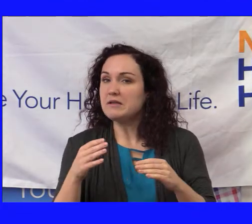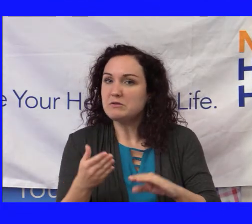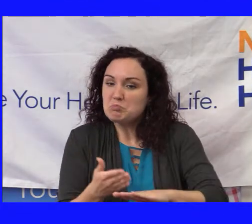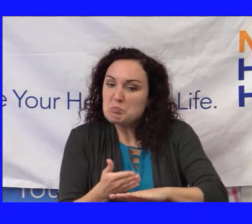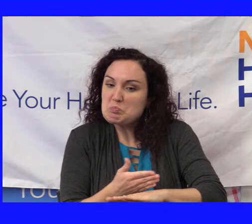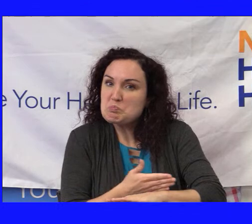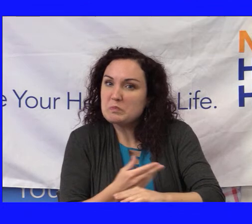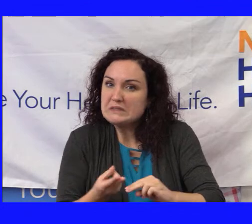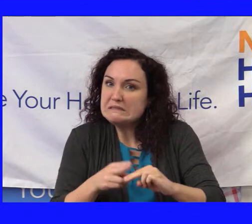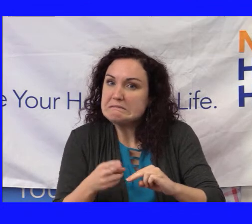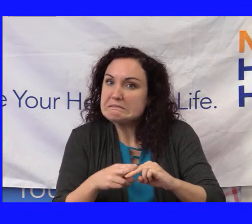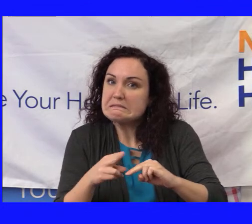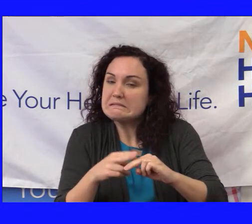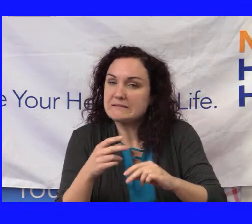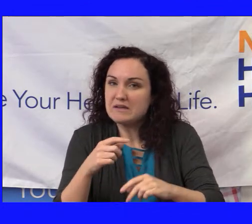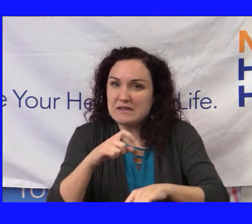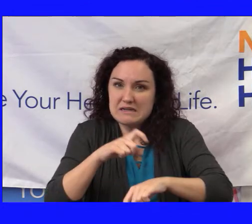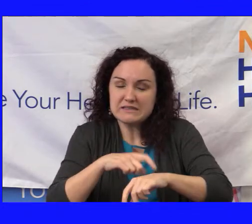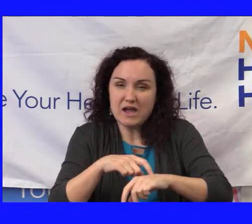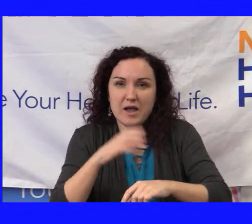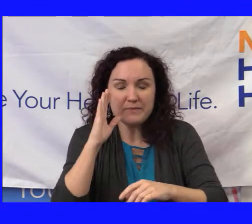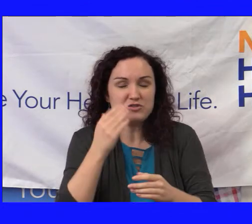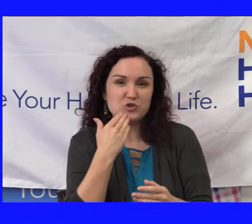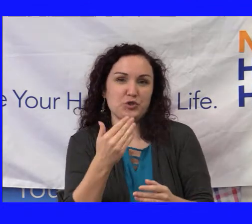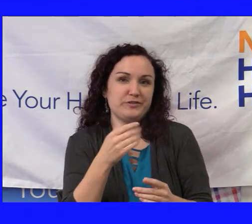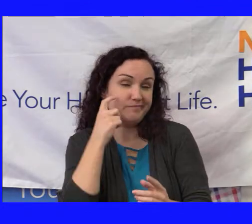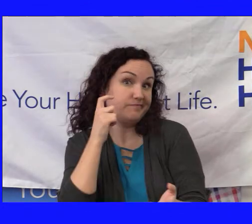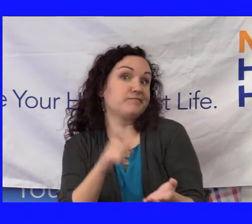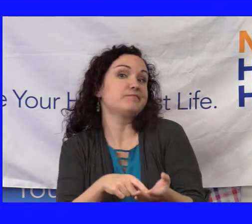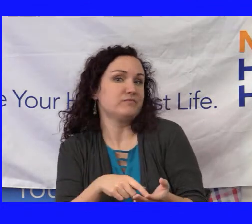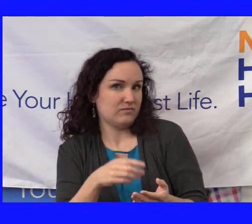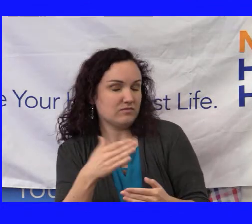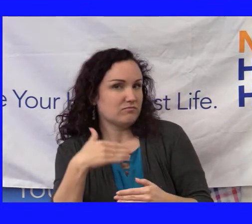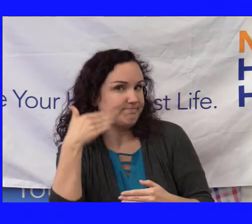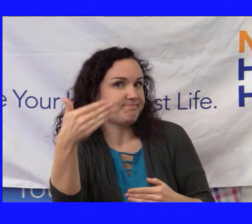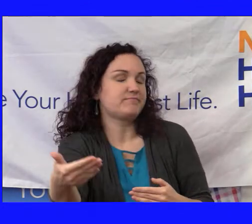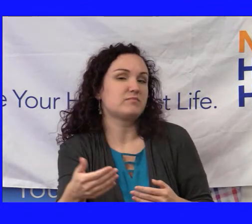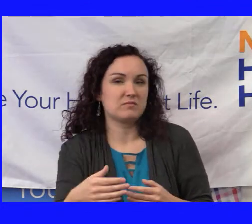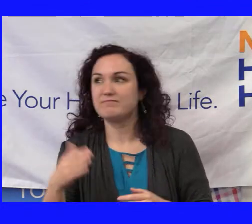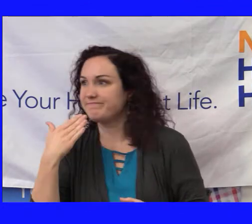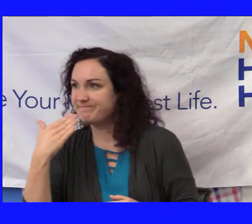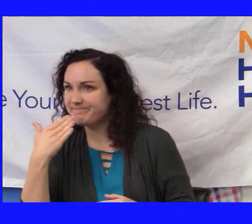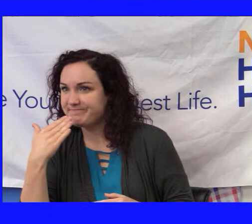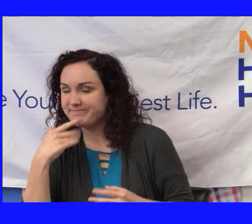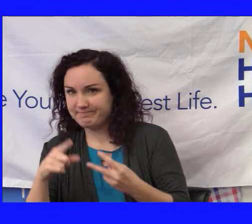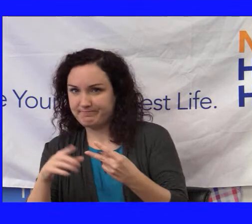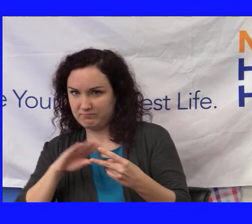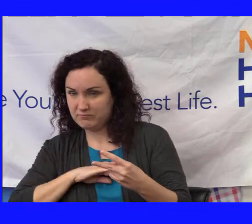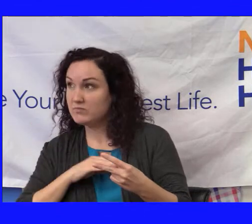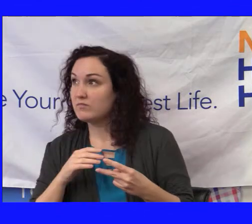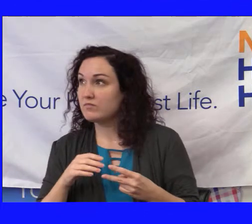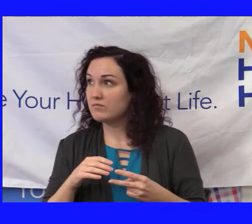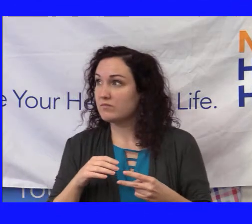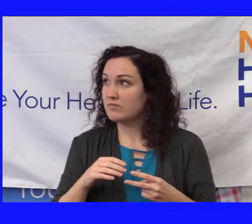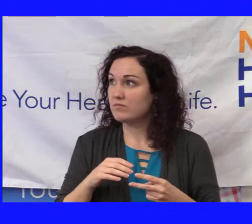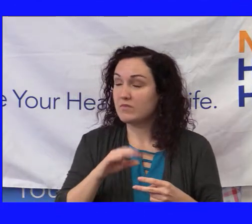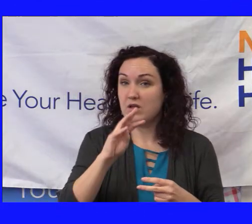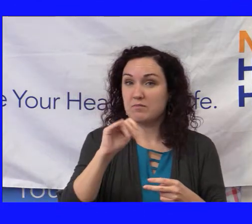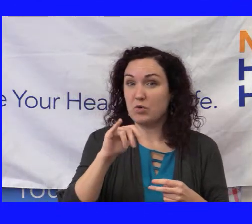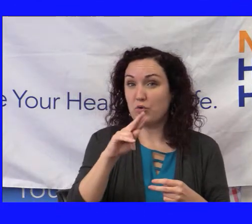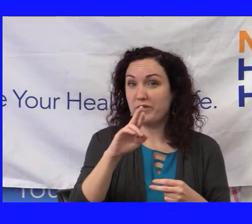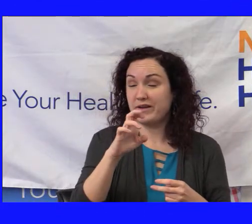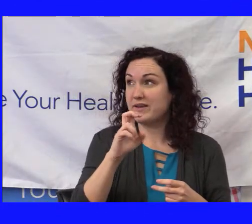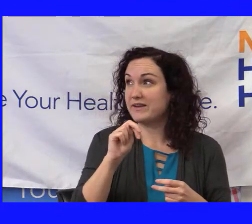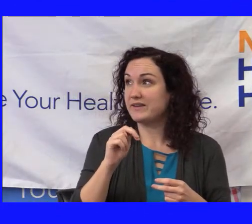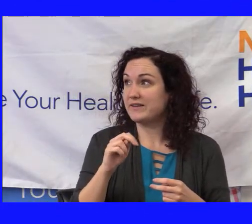but time will tell. But probably Okay, yes. thanks. Hey, Okay. Sally, can you hear me? It's Yes. Maureen.